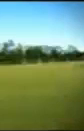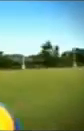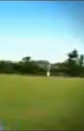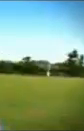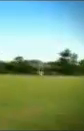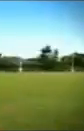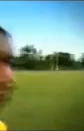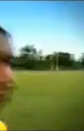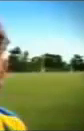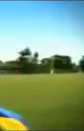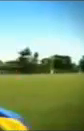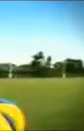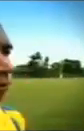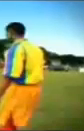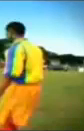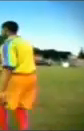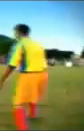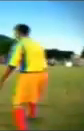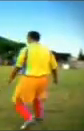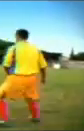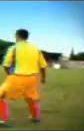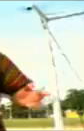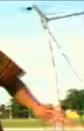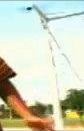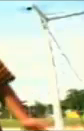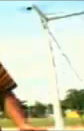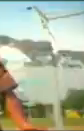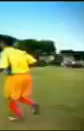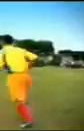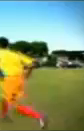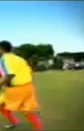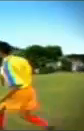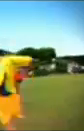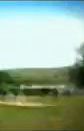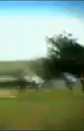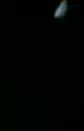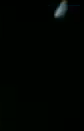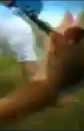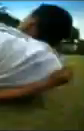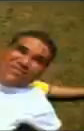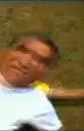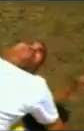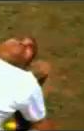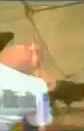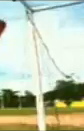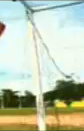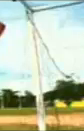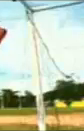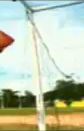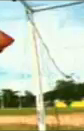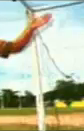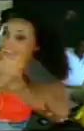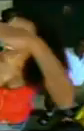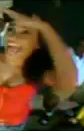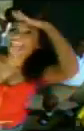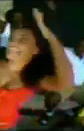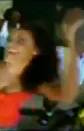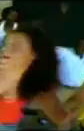everything. Then all of a sudden, Wetley brief on the cricket pitch in football shoes and skate tackle a man in the seat. Carmen ball